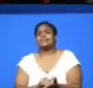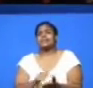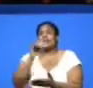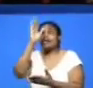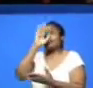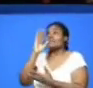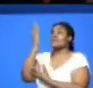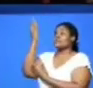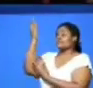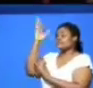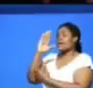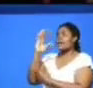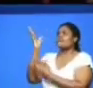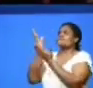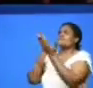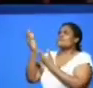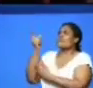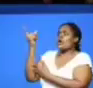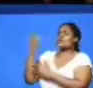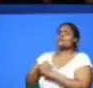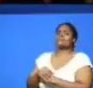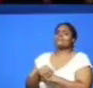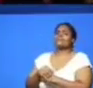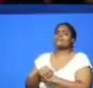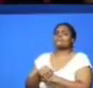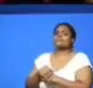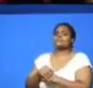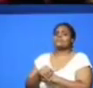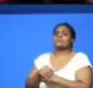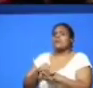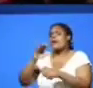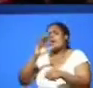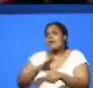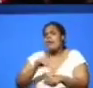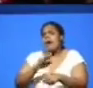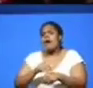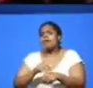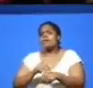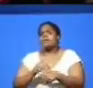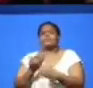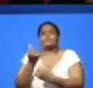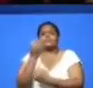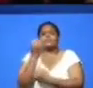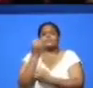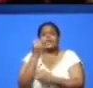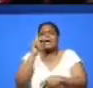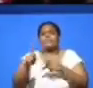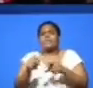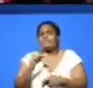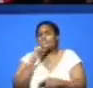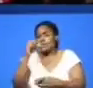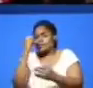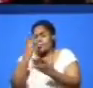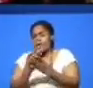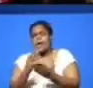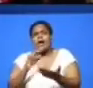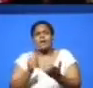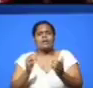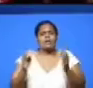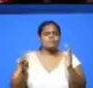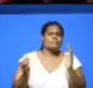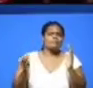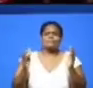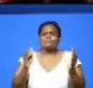him. Elijah's call to a disobedient people, how long will you halt between two